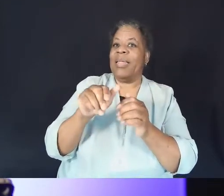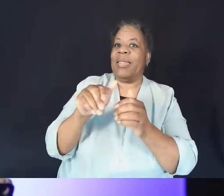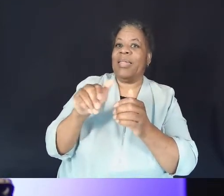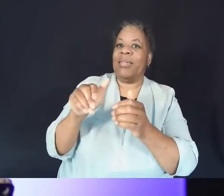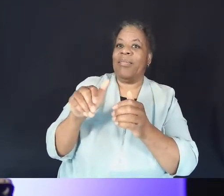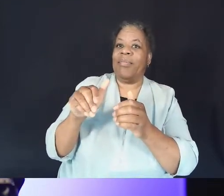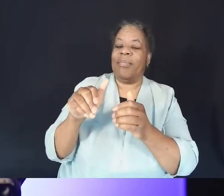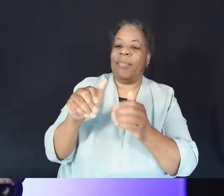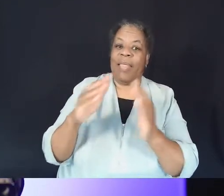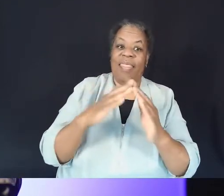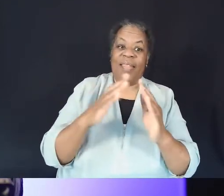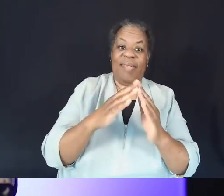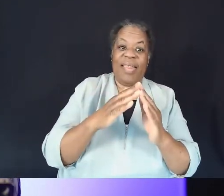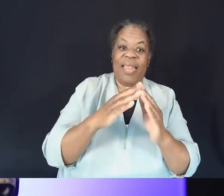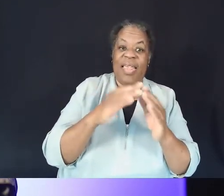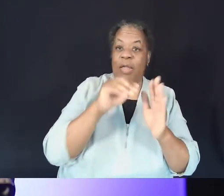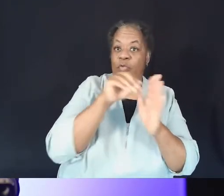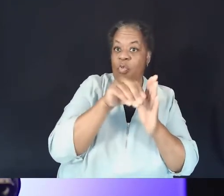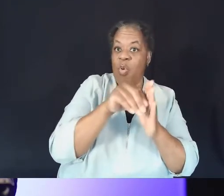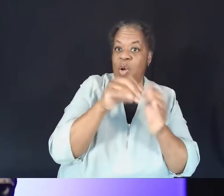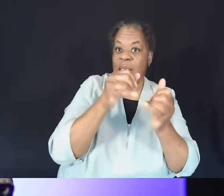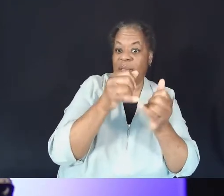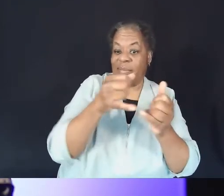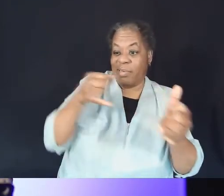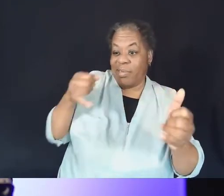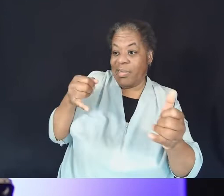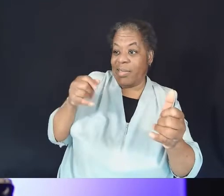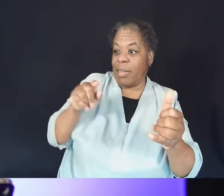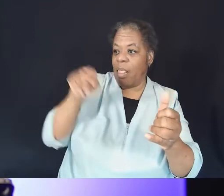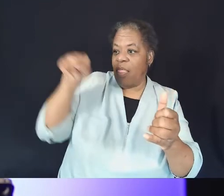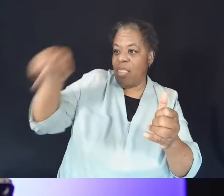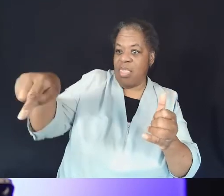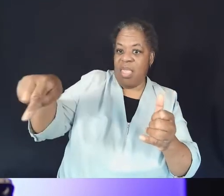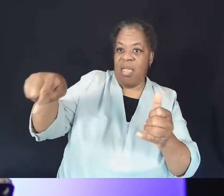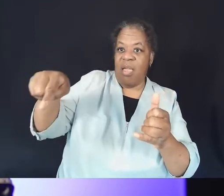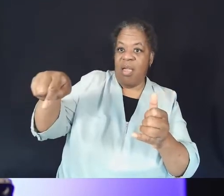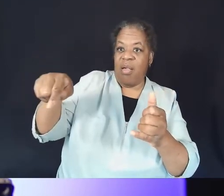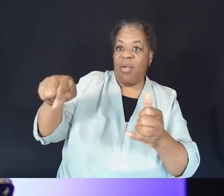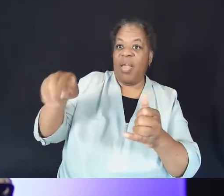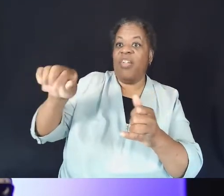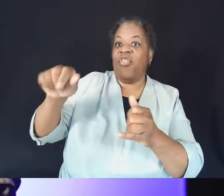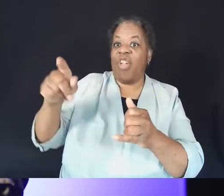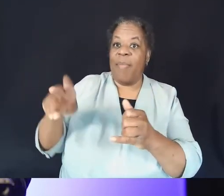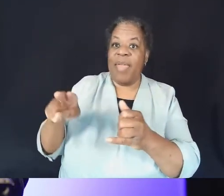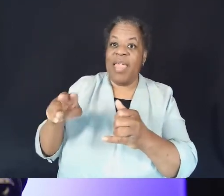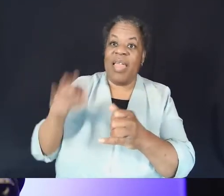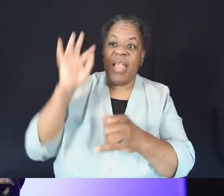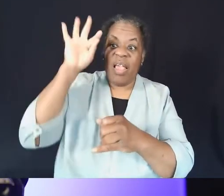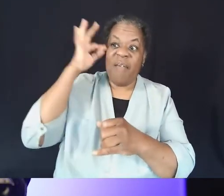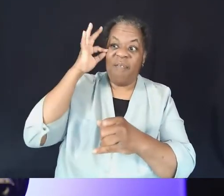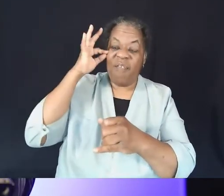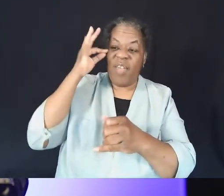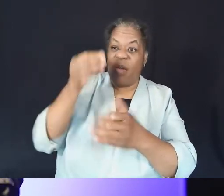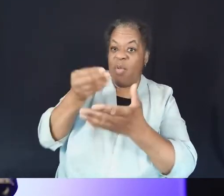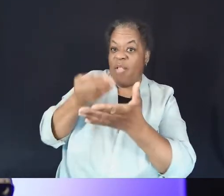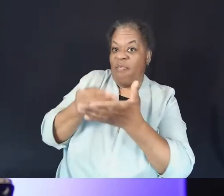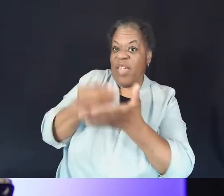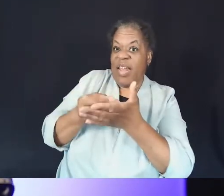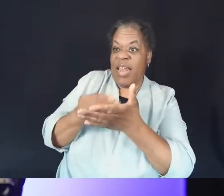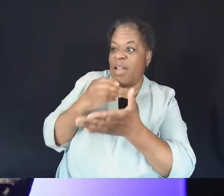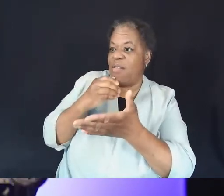city line, Chalmette did not receive the same type of federal funding and rebuilding assistance as their neighbor New Orleans